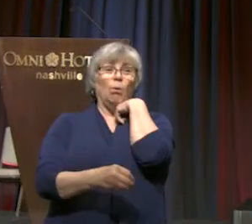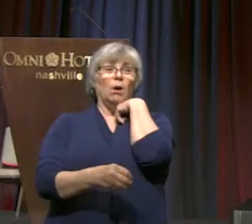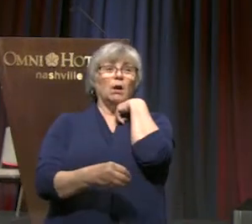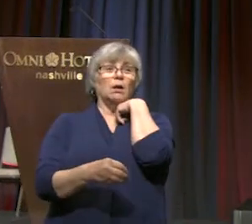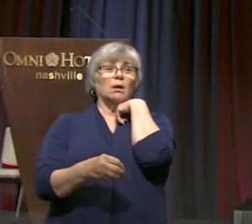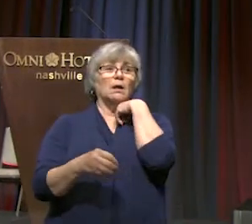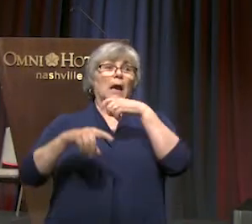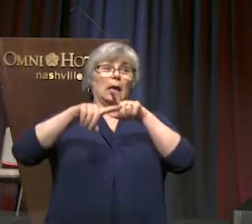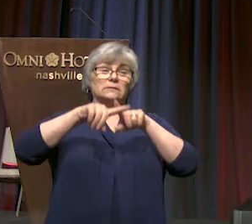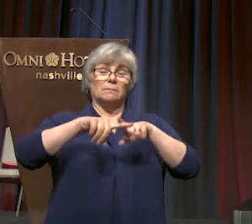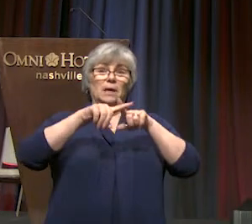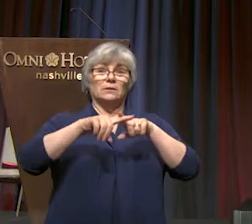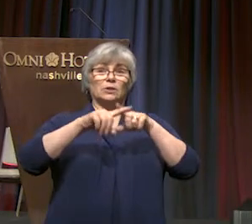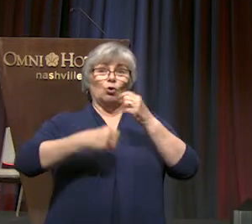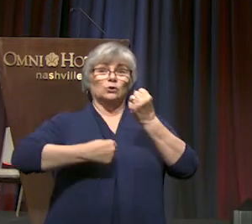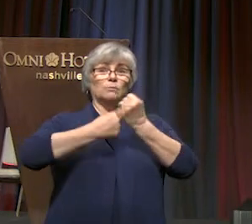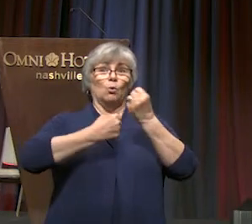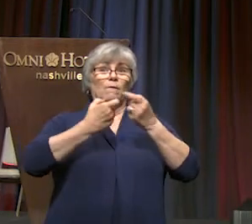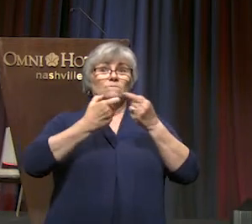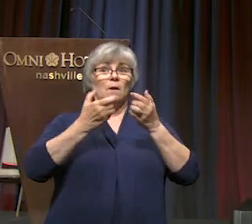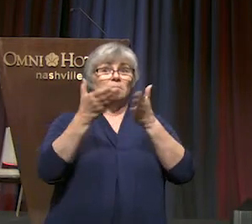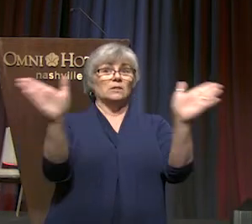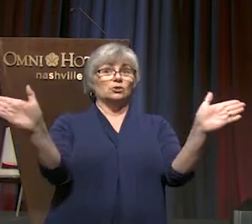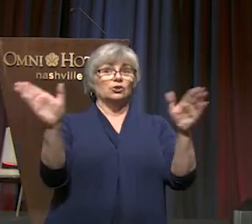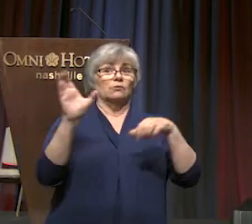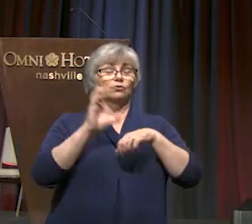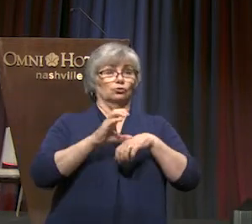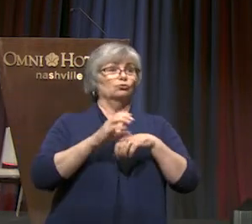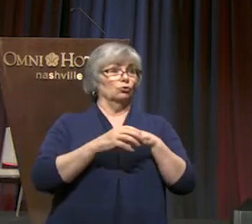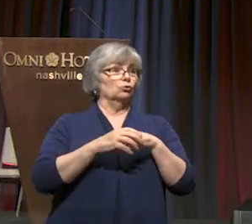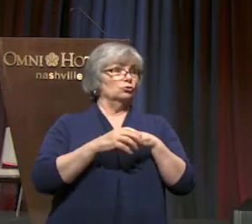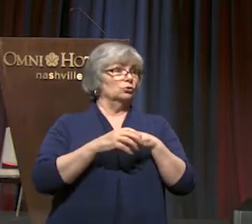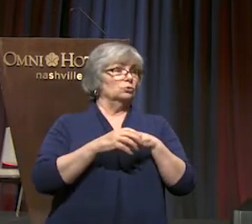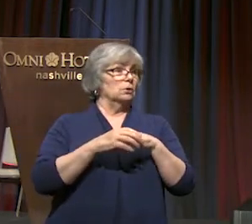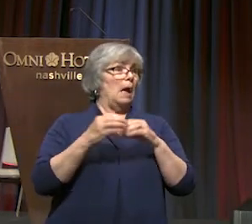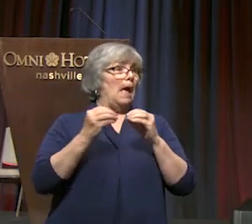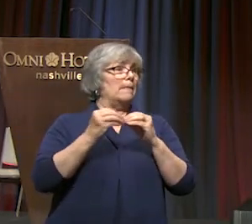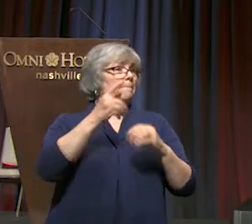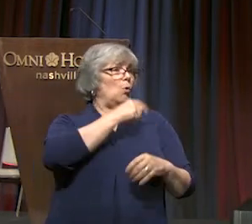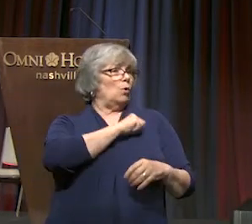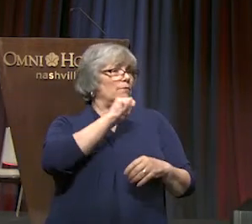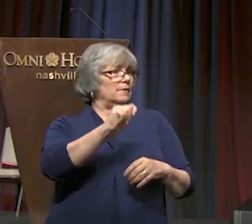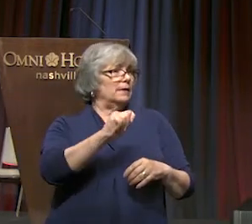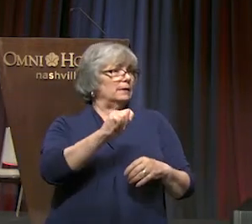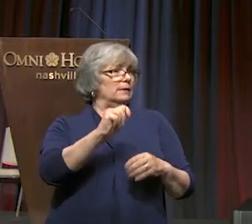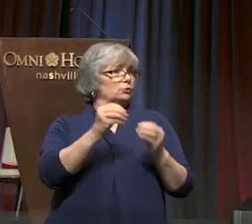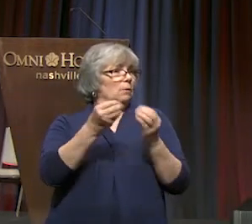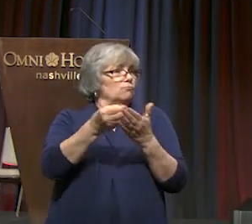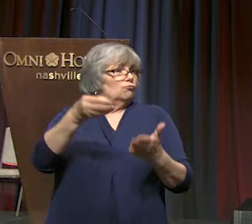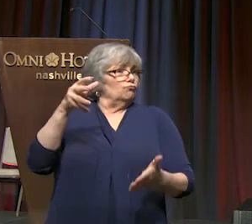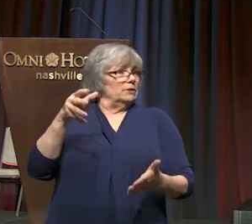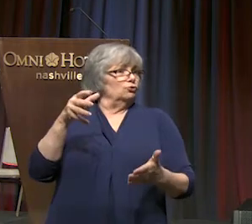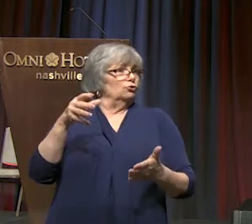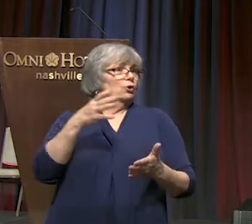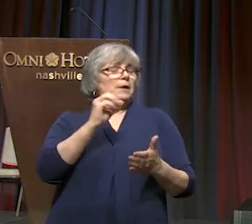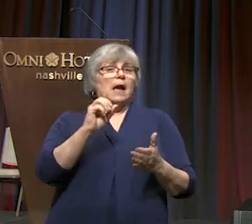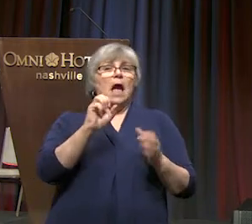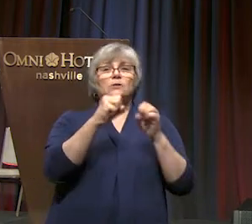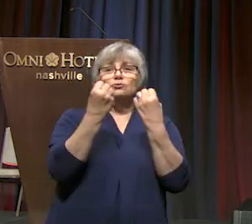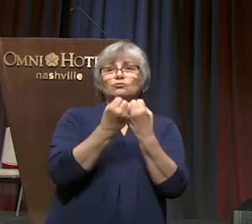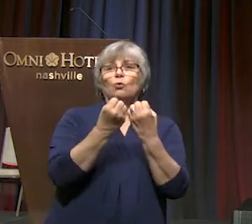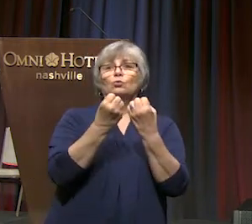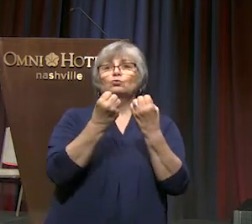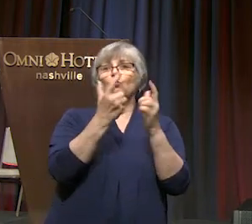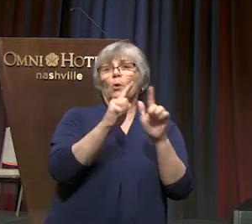dependent on support from the general church and from the richer and theologically conservative but socially